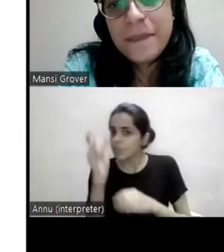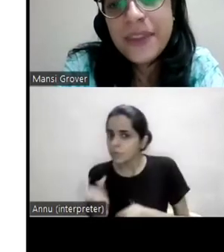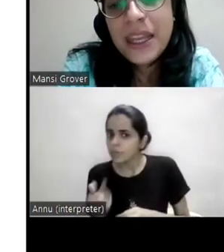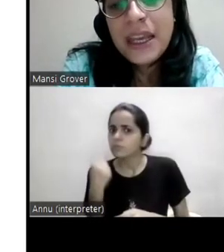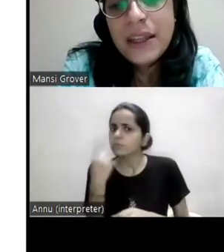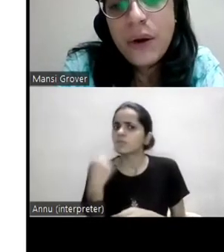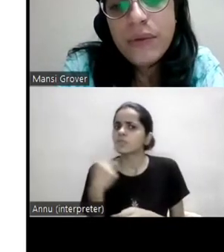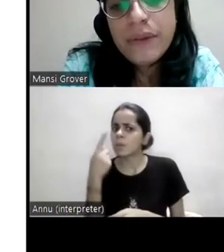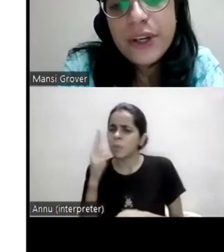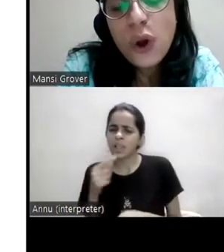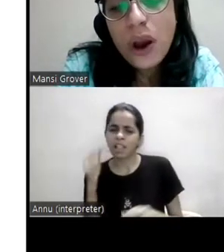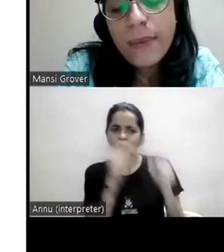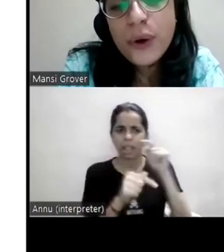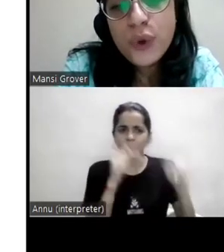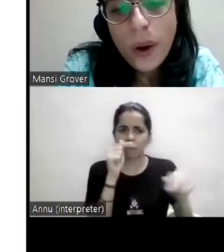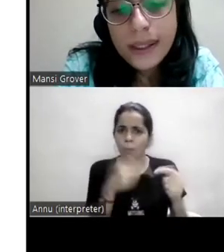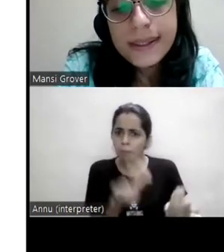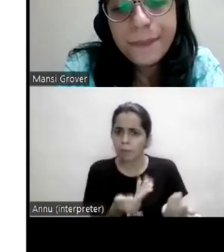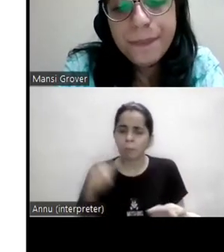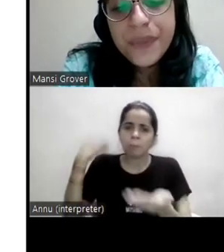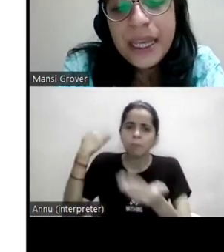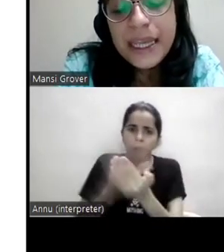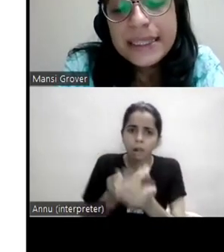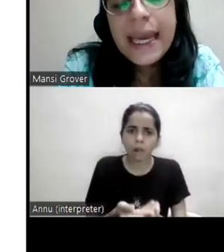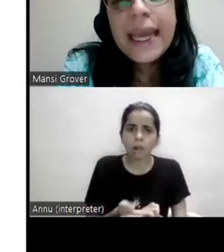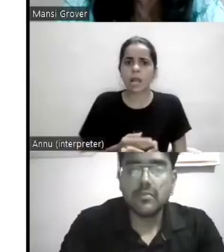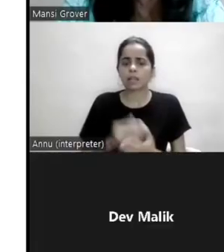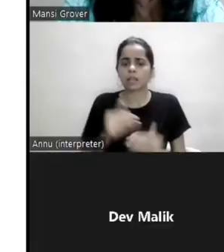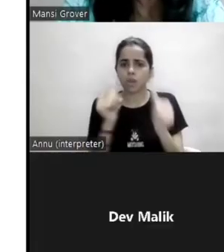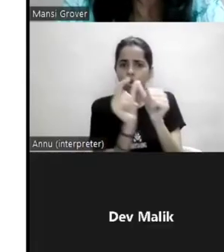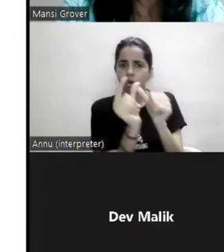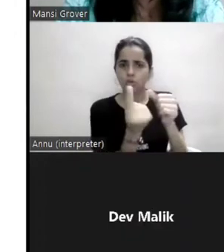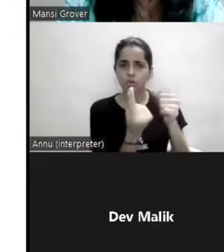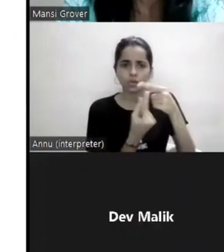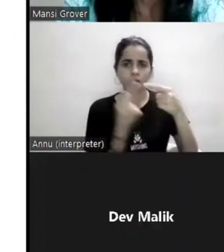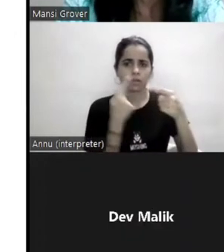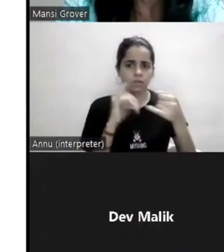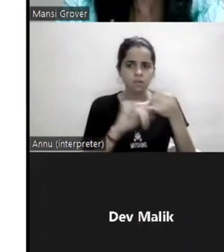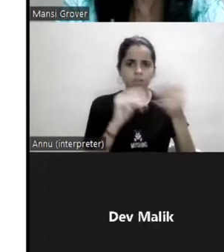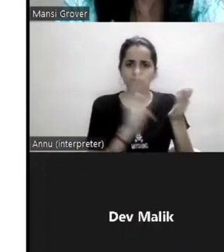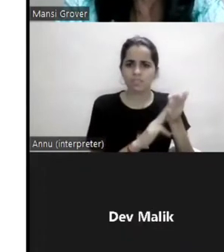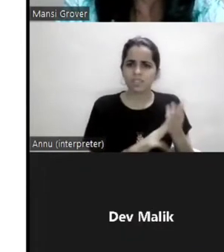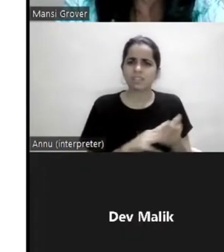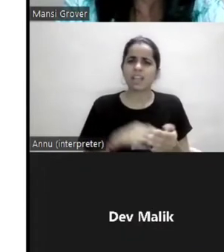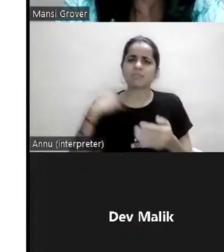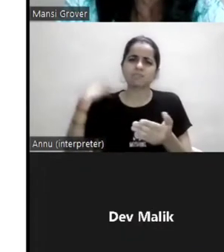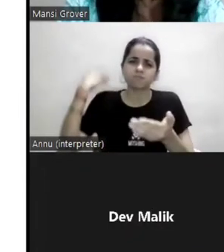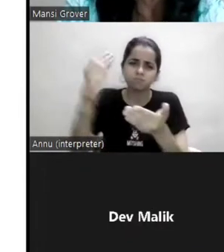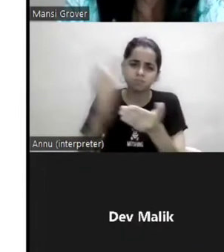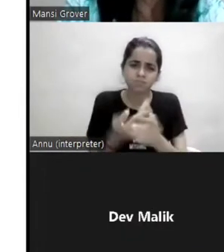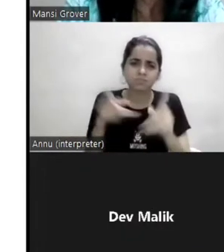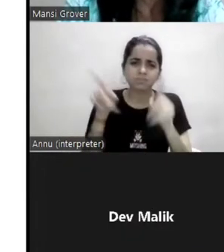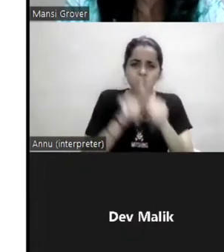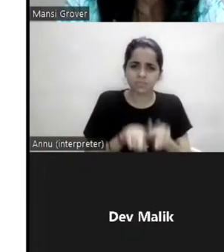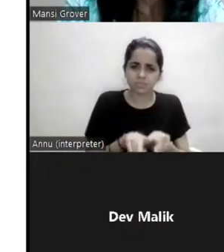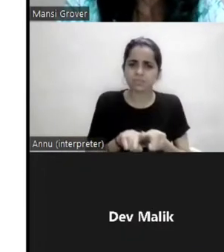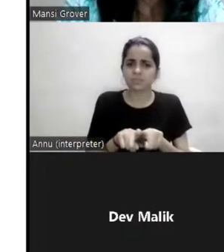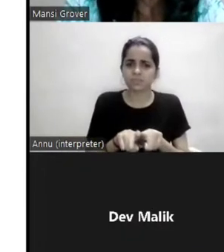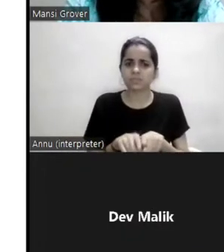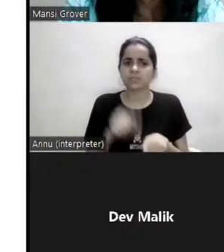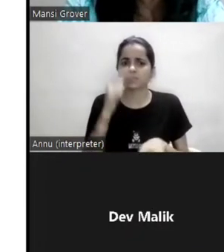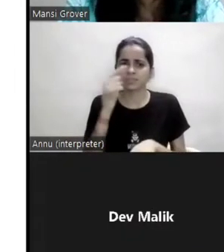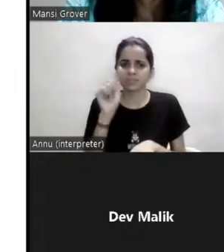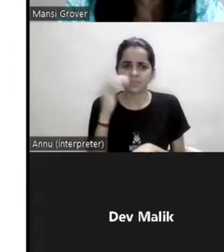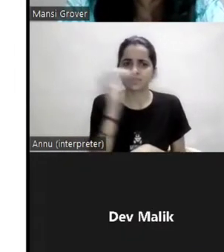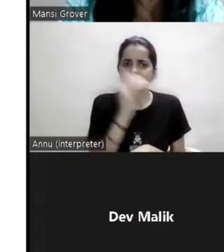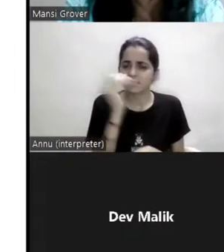mothers? Now, when we talk about autism, the entire blame of a child being autistic